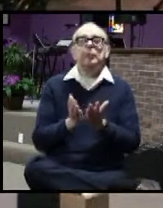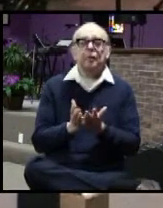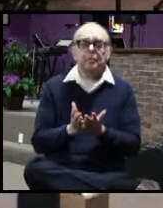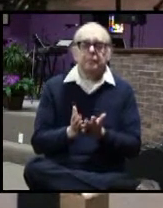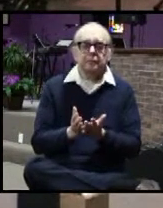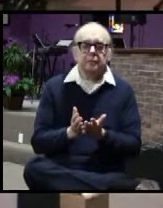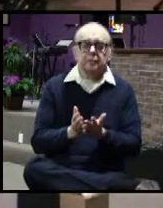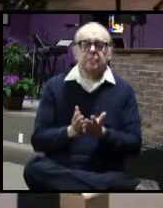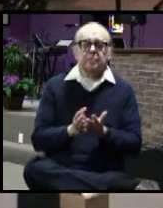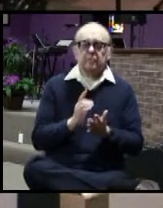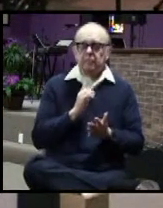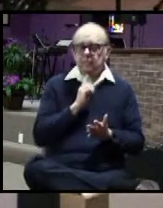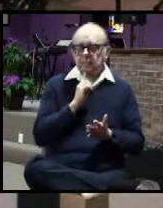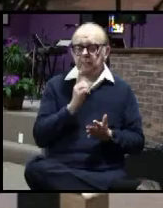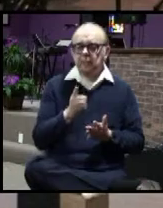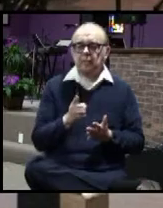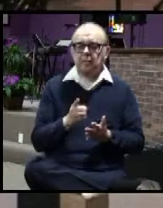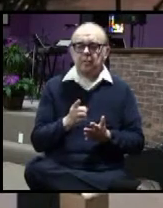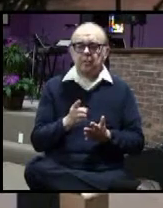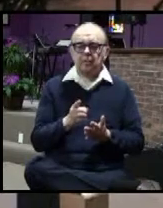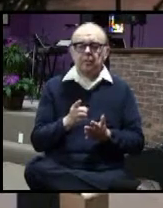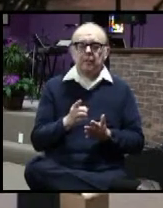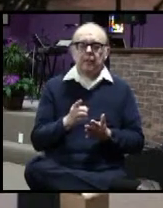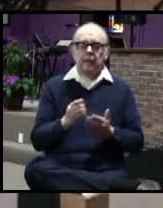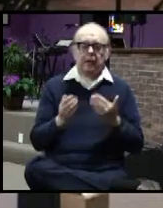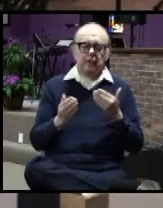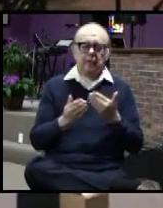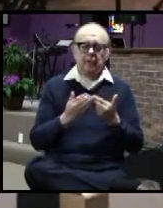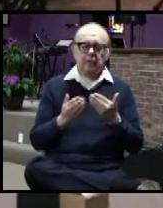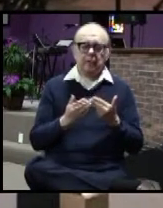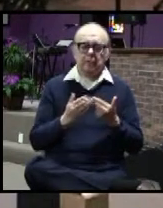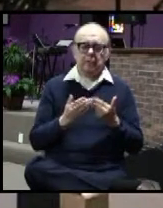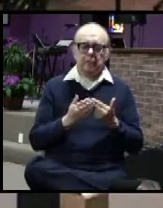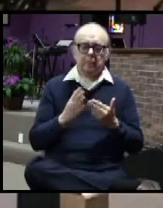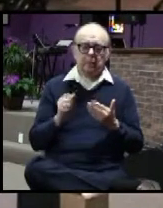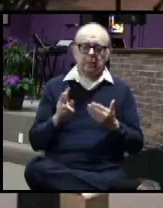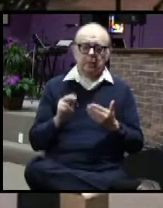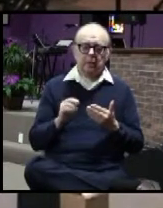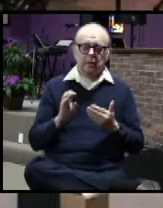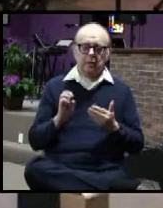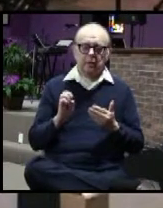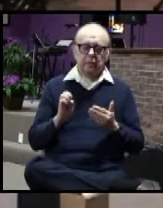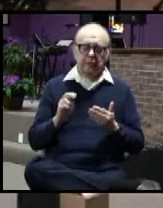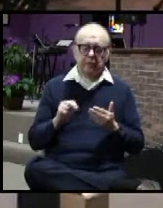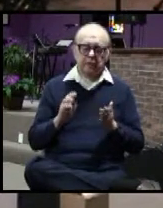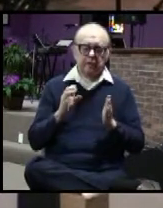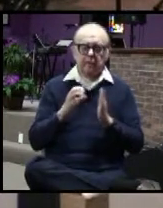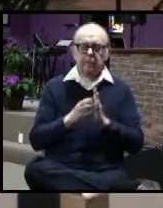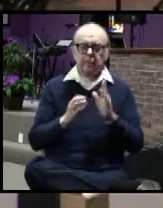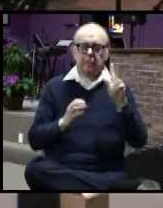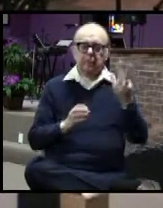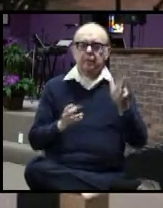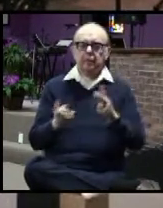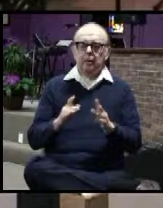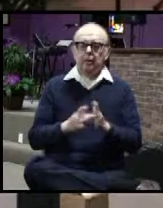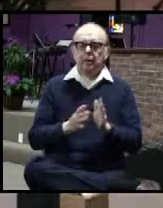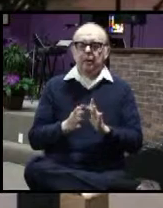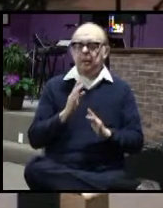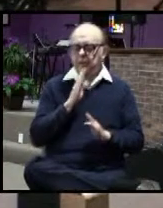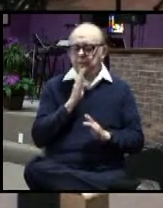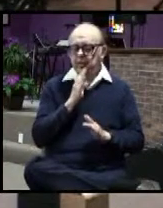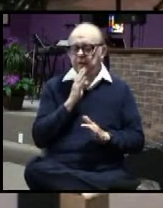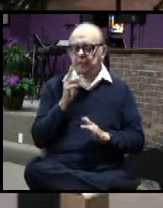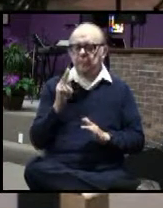They actually do rate right up there with John chapter 3 when Jesus is talking to